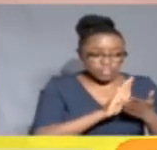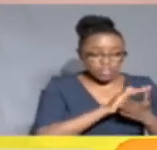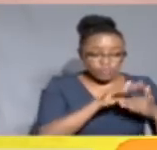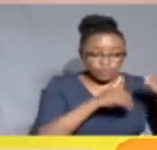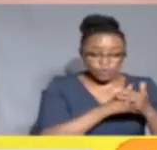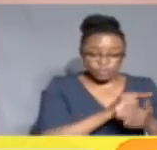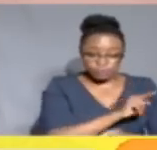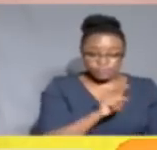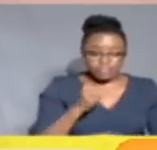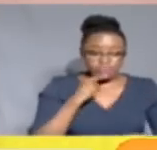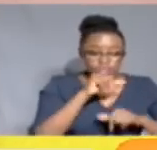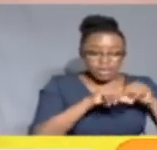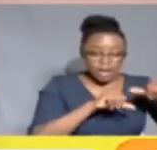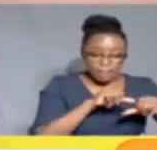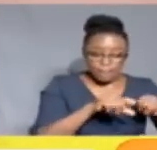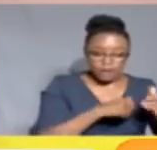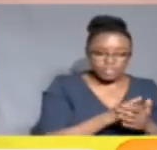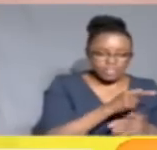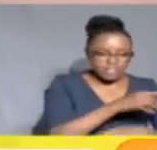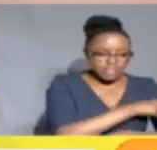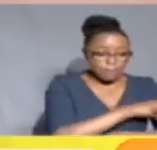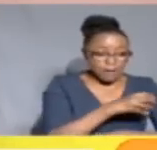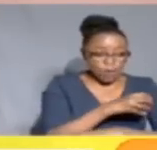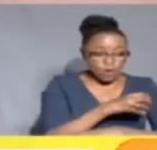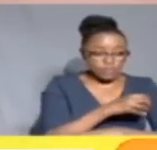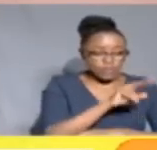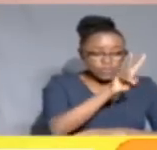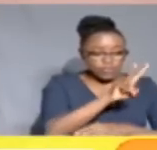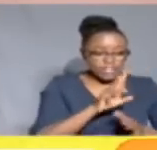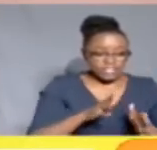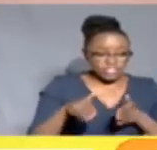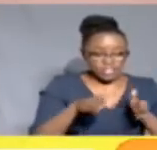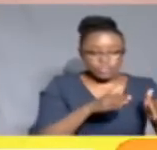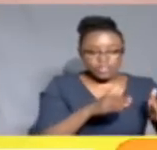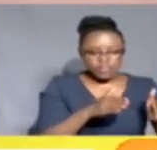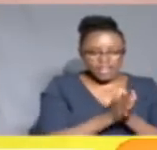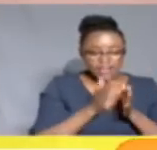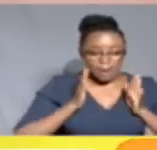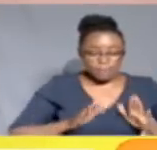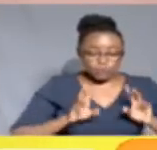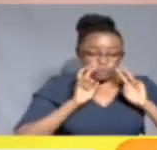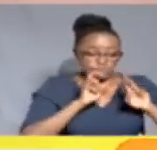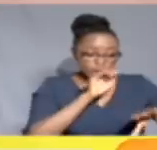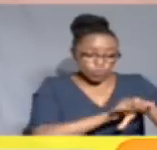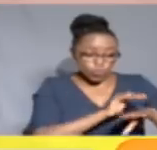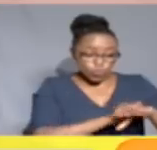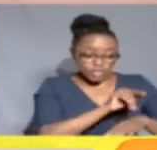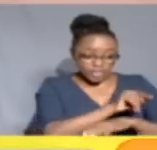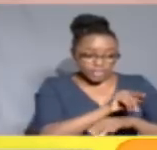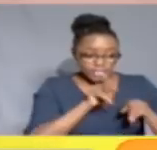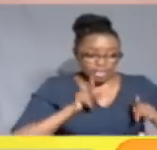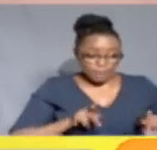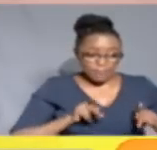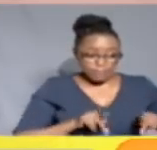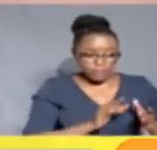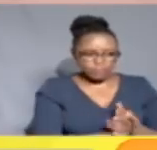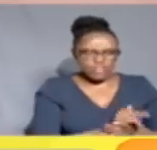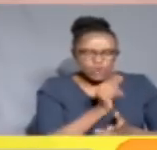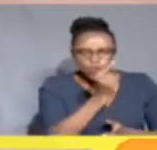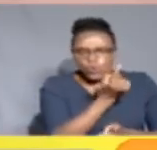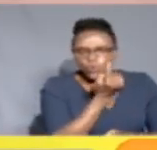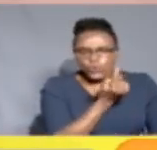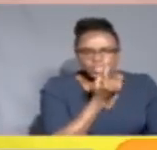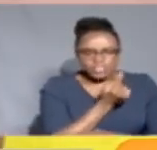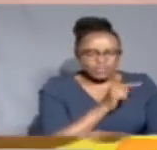of them have talked about this power of a second chance and someone seeing the good in them and not kind